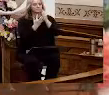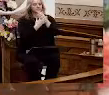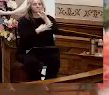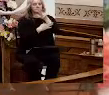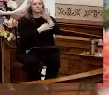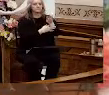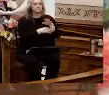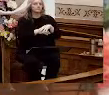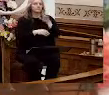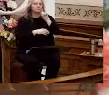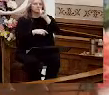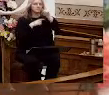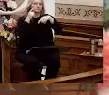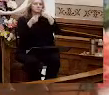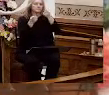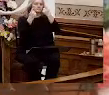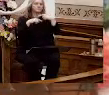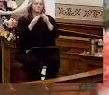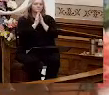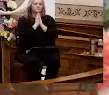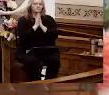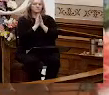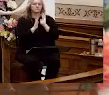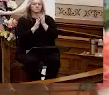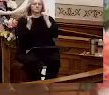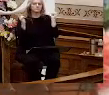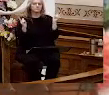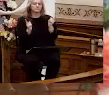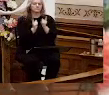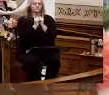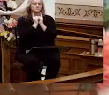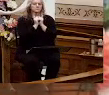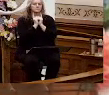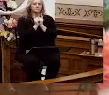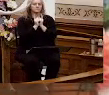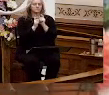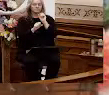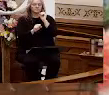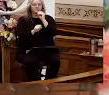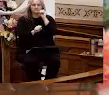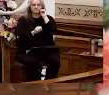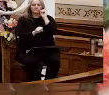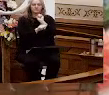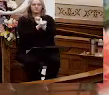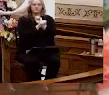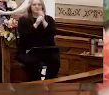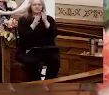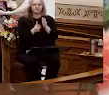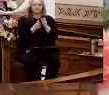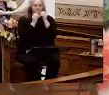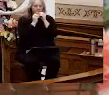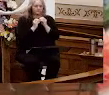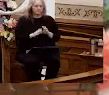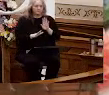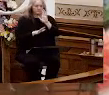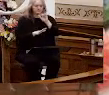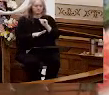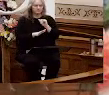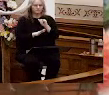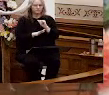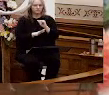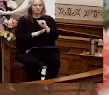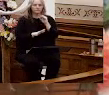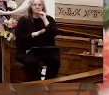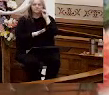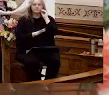we met a household worker who was possessed by a spirit of divination and who made a great deal of money for her employers through its